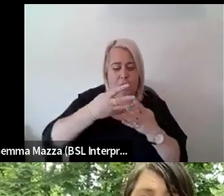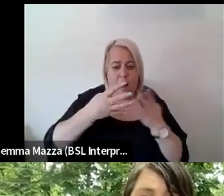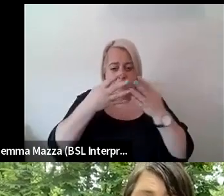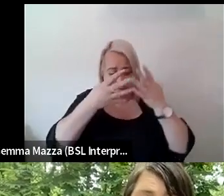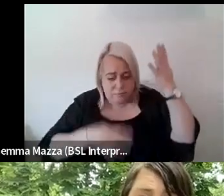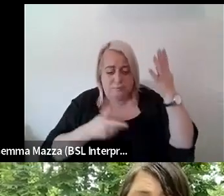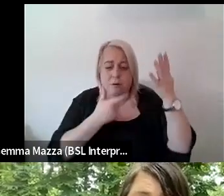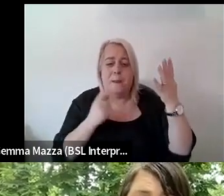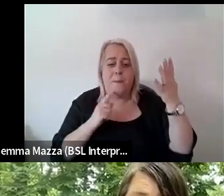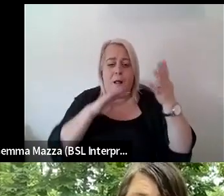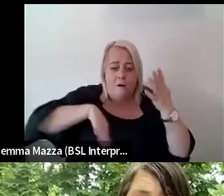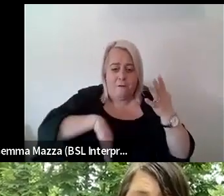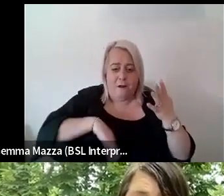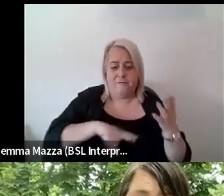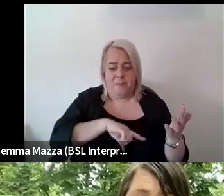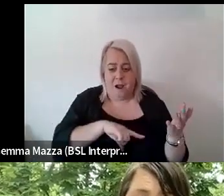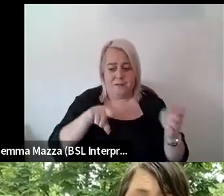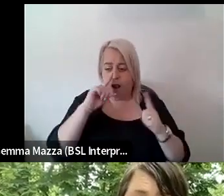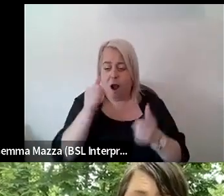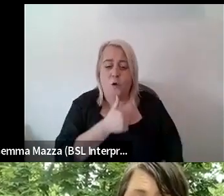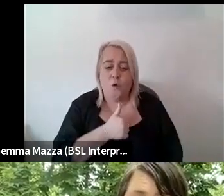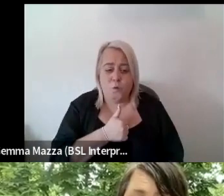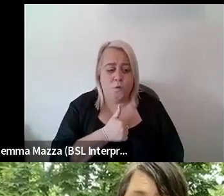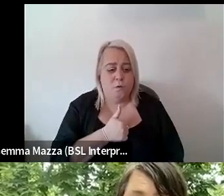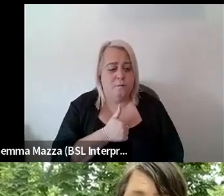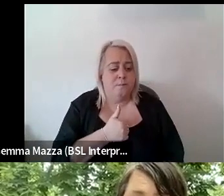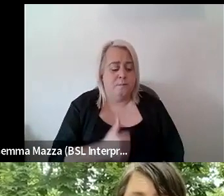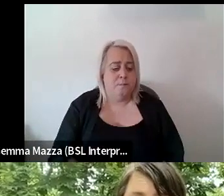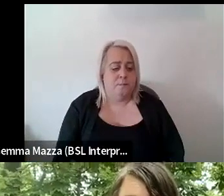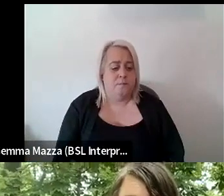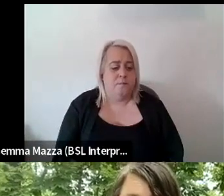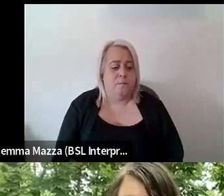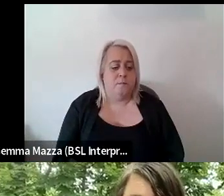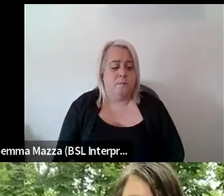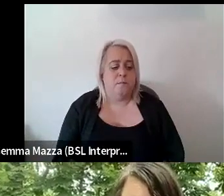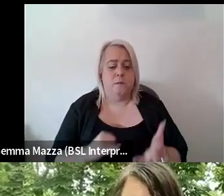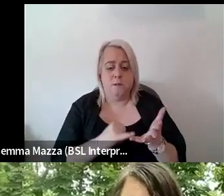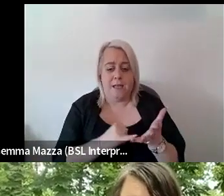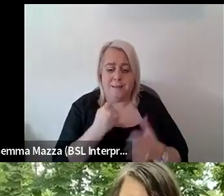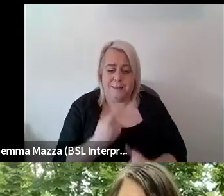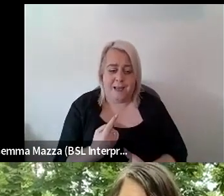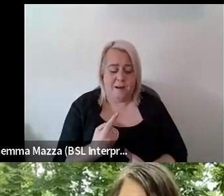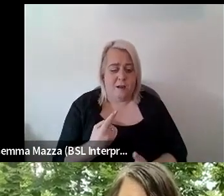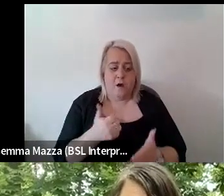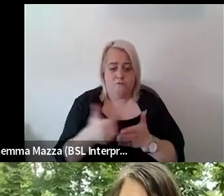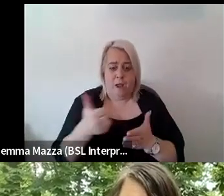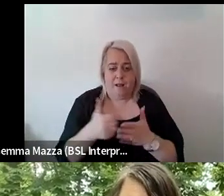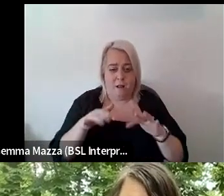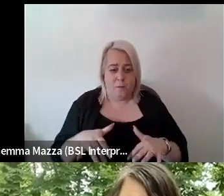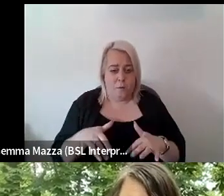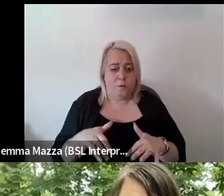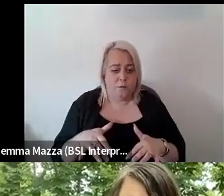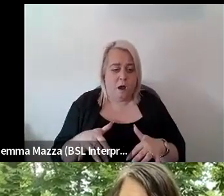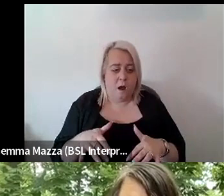service. I mean, Holly, it, you know, for me, so I don't use a regular computer. I'm an iPad user, and that's my